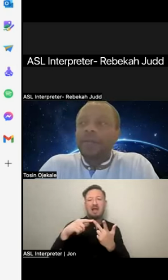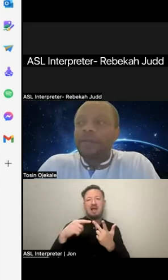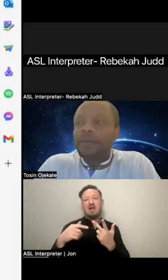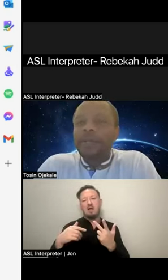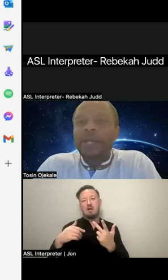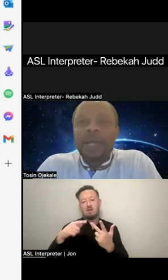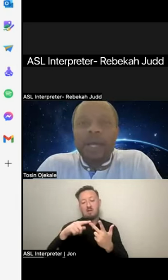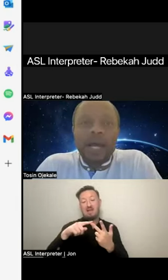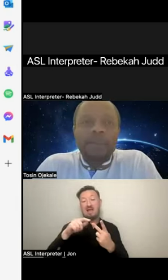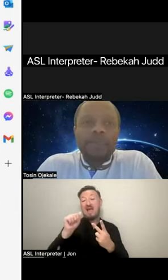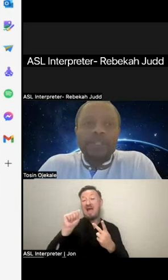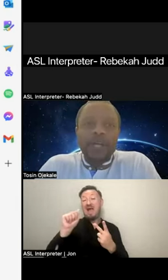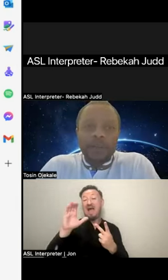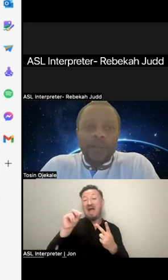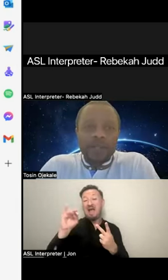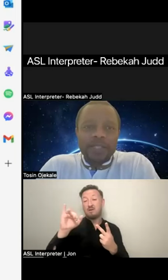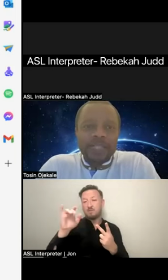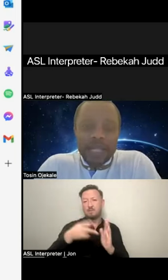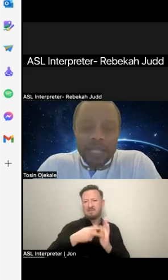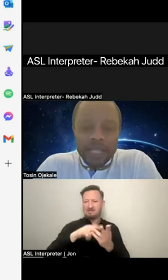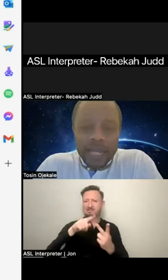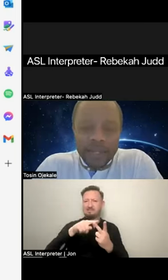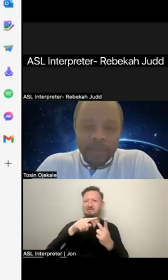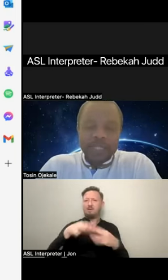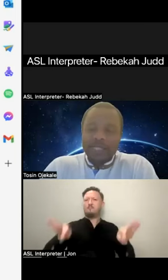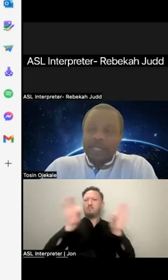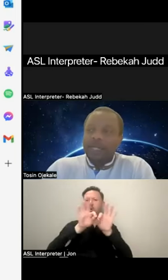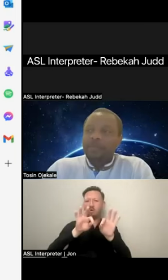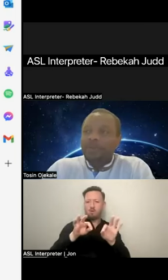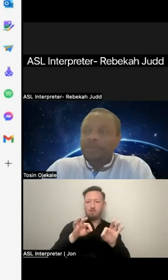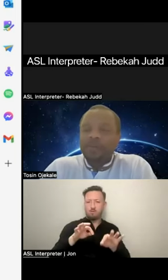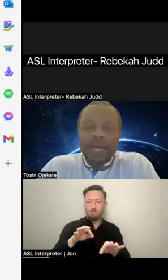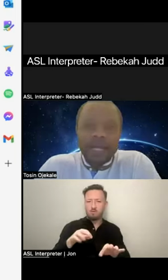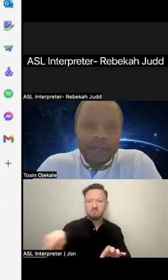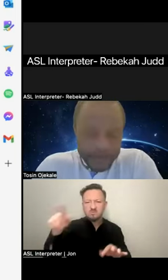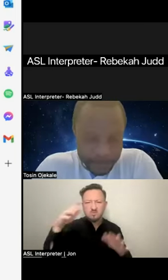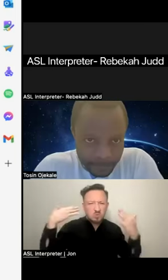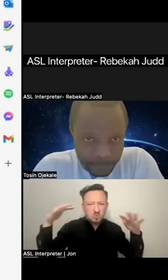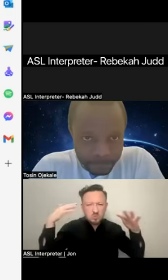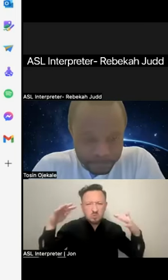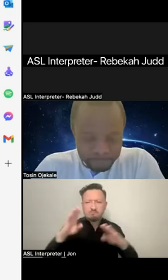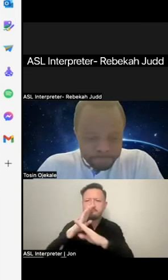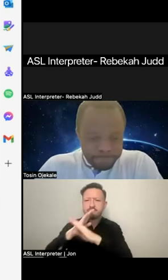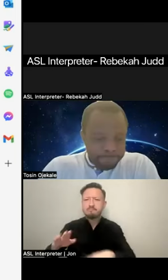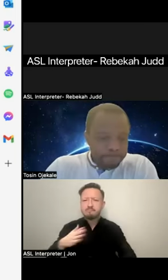okay? Sorry, if you are not saying anything, can you please mute your mic?